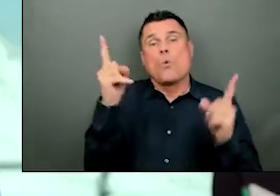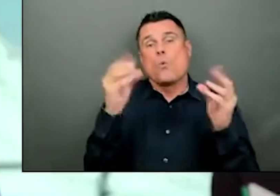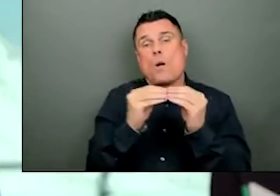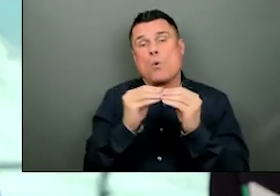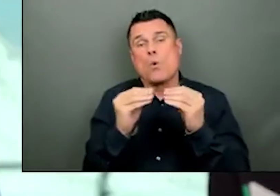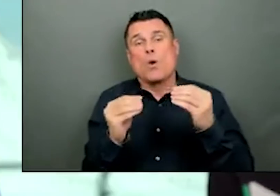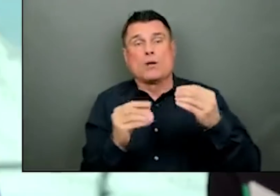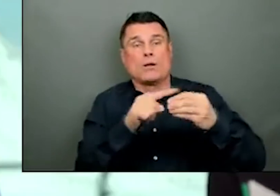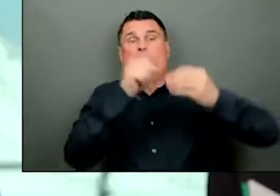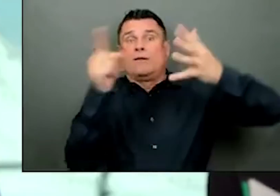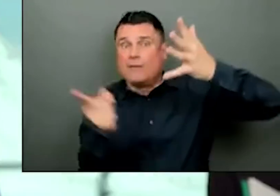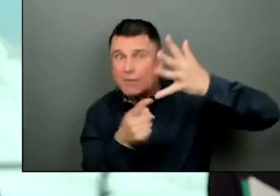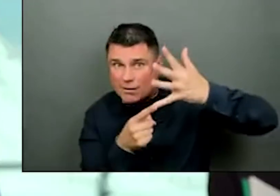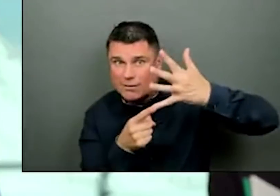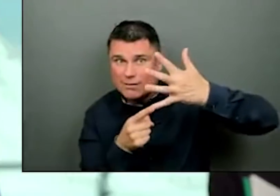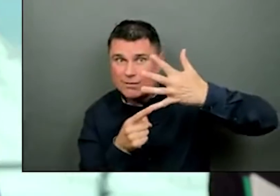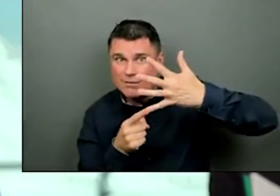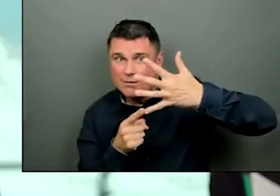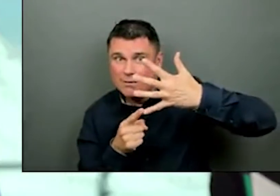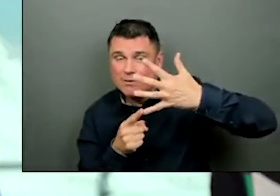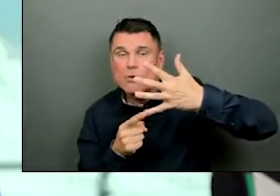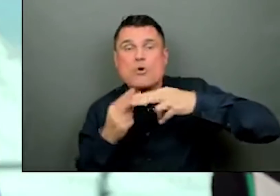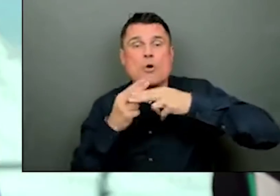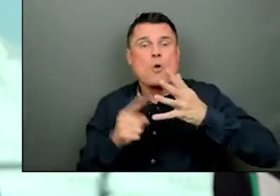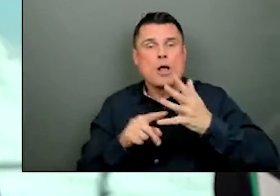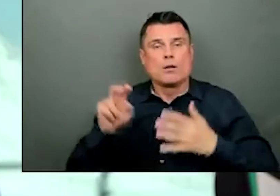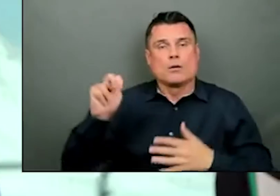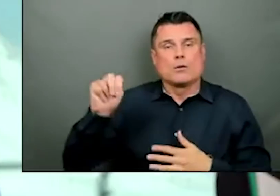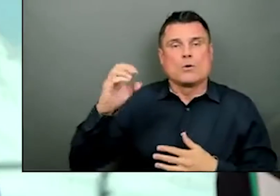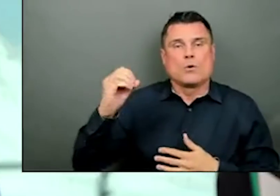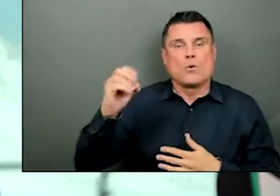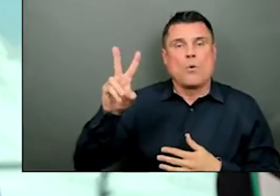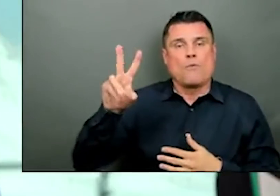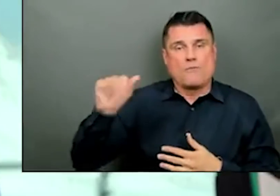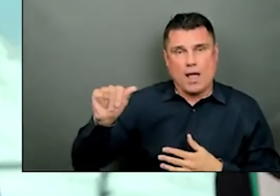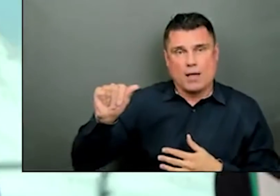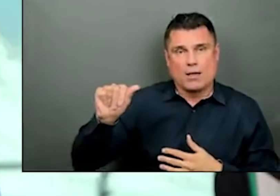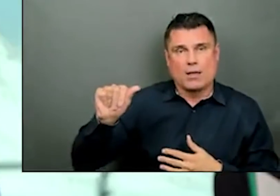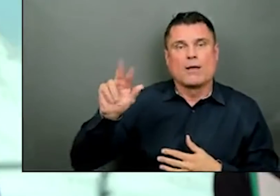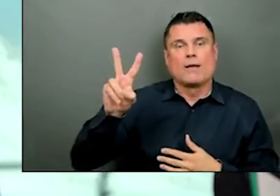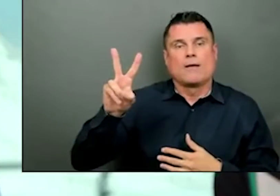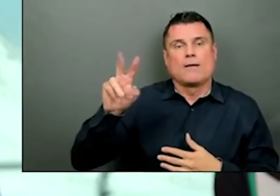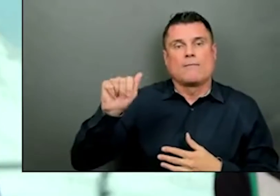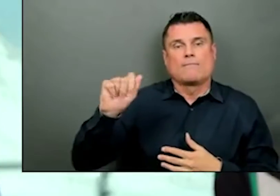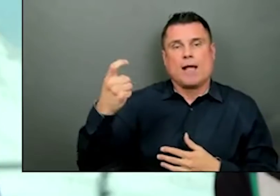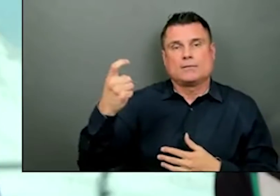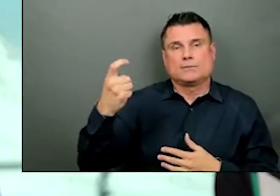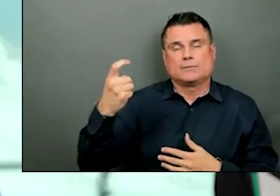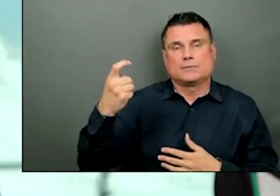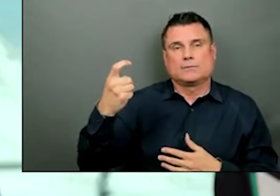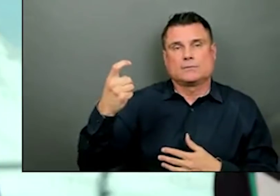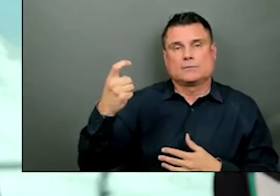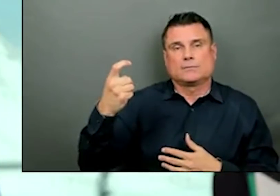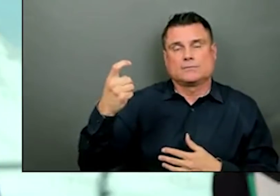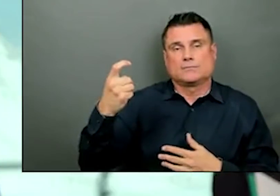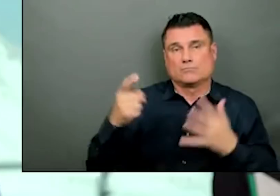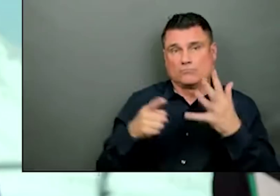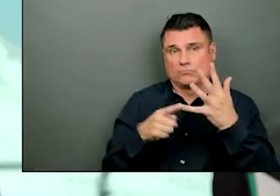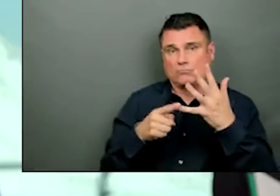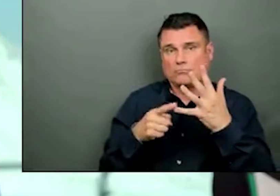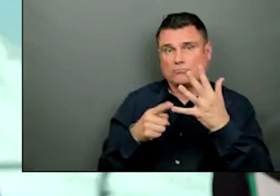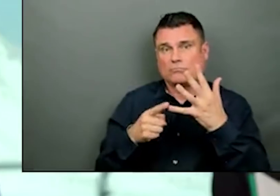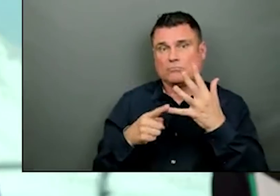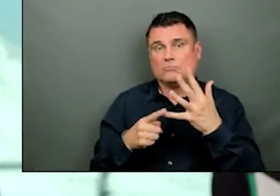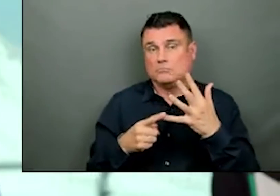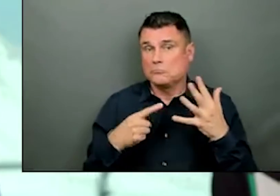next few weeks is the Novavax vaccine, also a very effective vaccine that we've not yet had here in